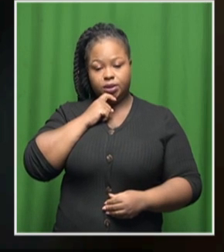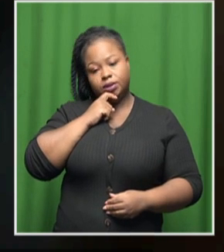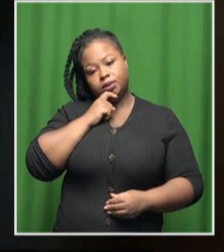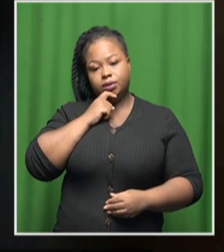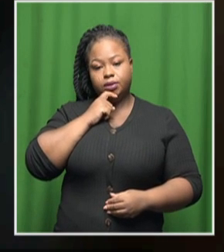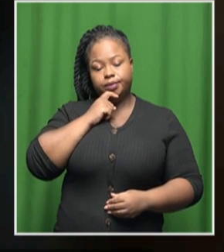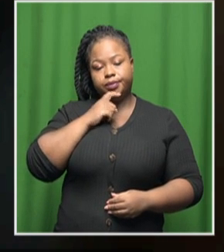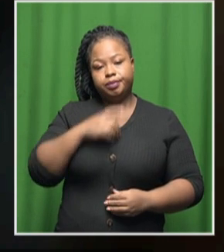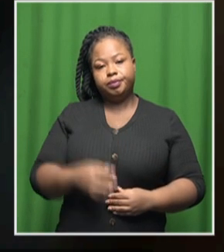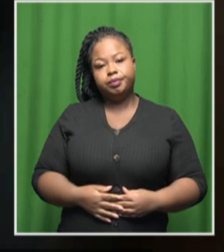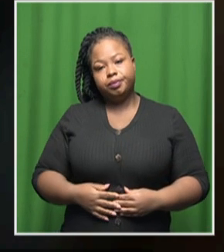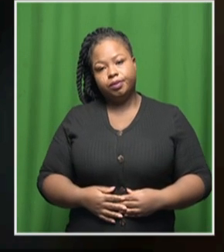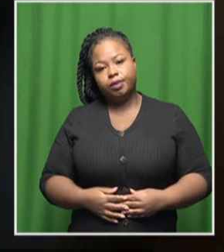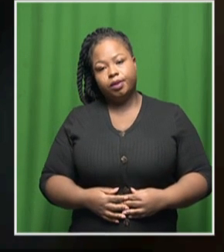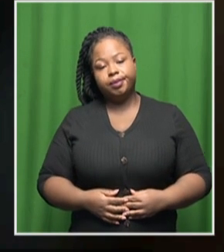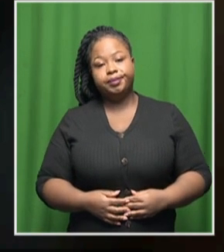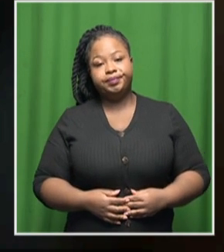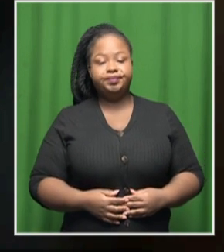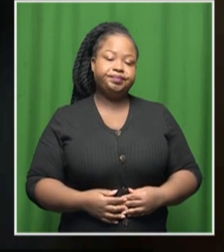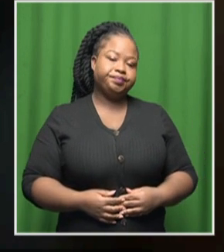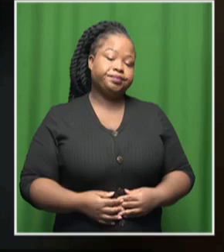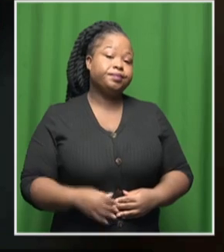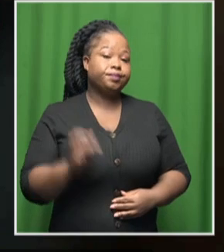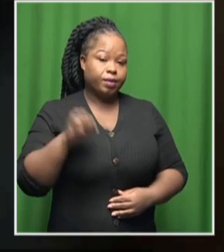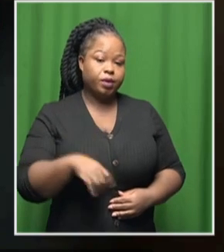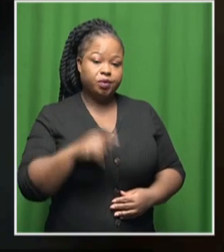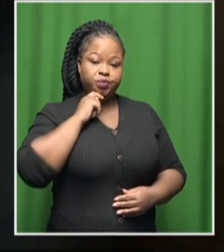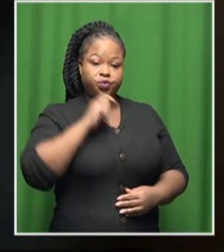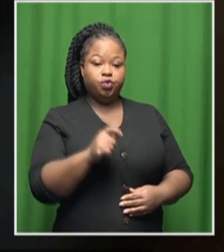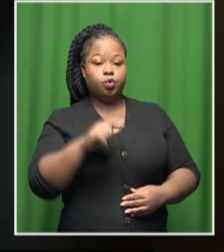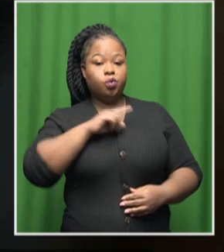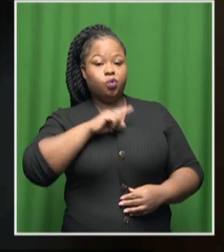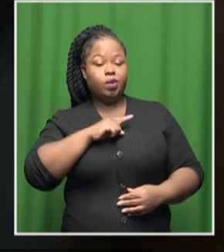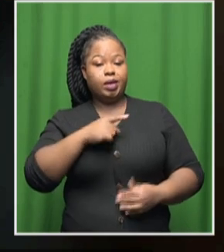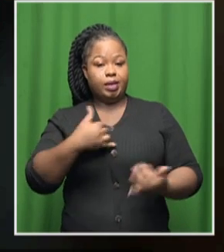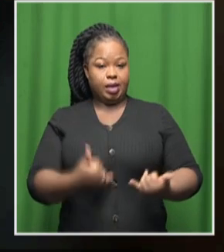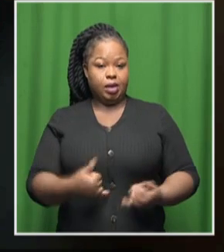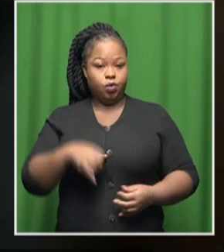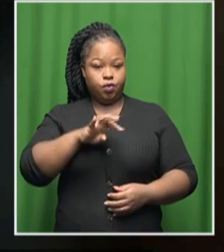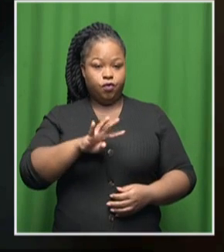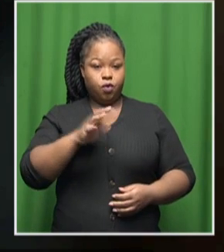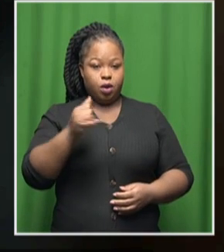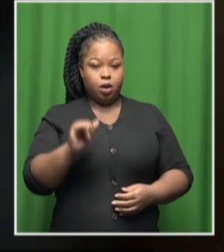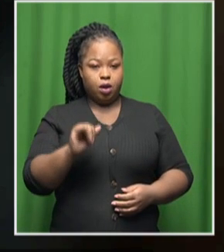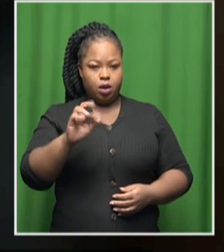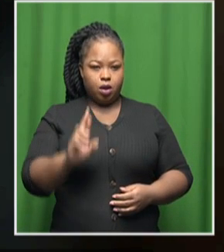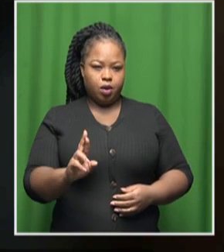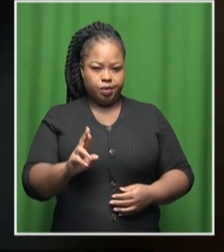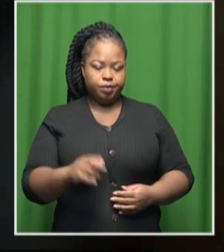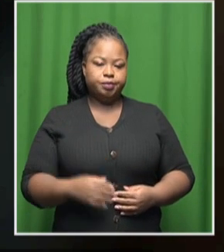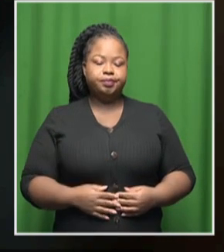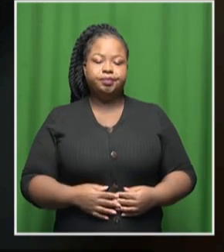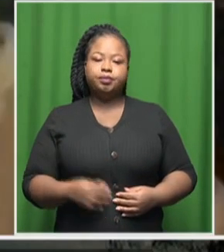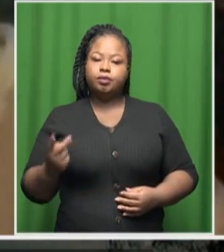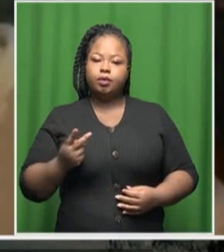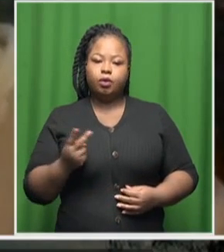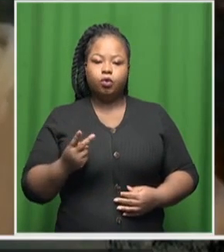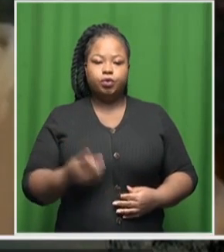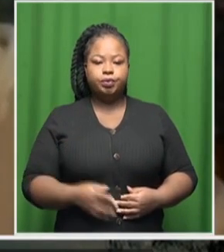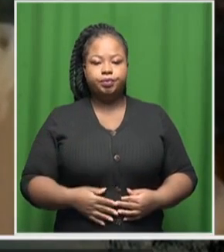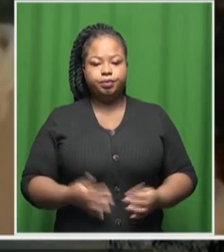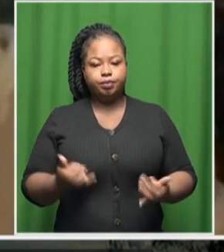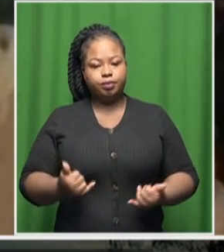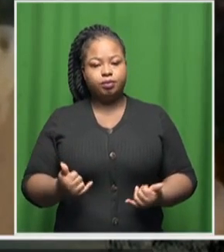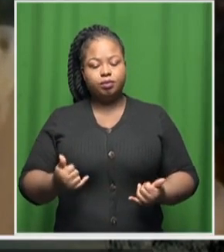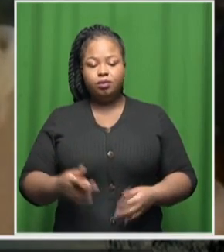in short words. No, absolutely, because given that it is the fourth industrial revolution and given also that wave of